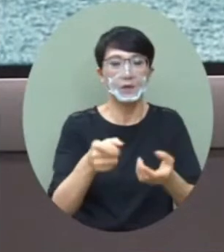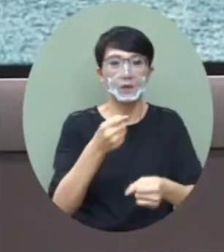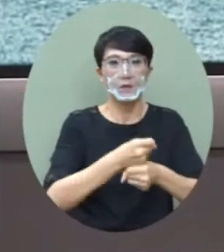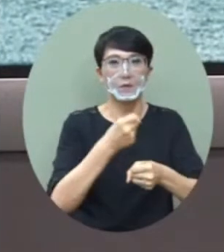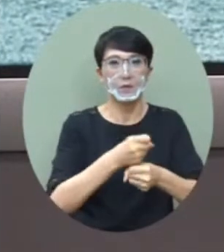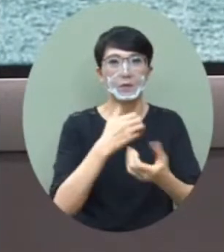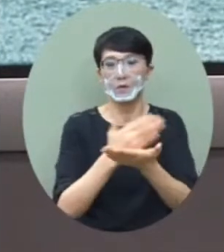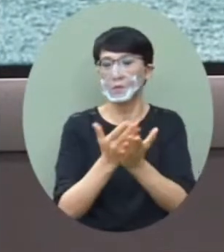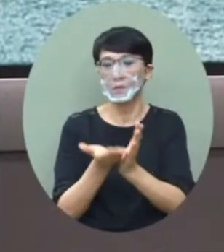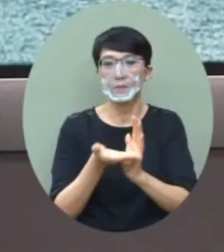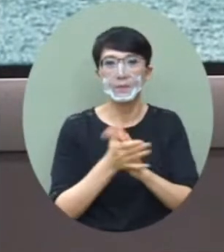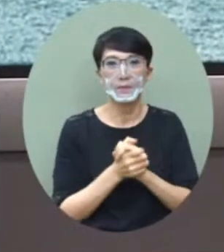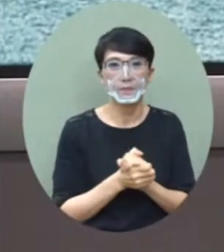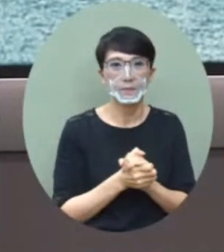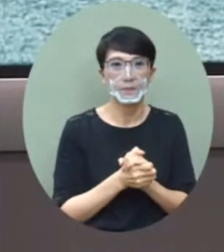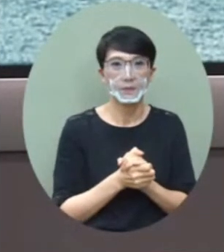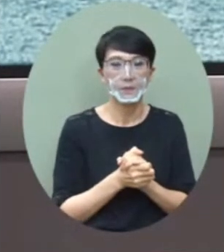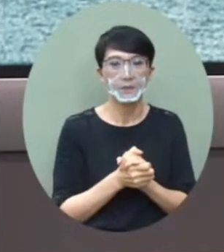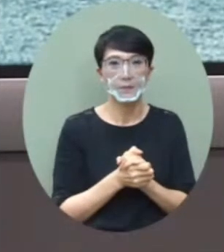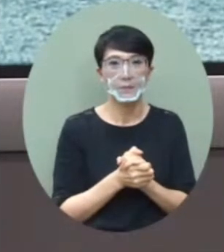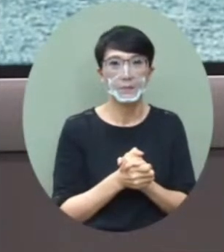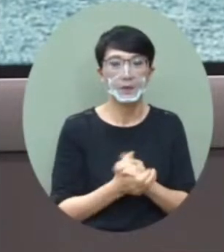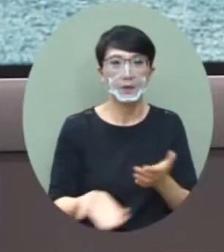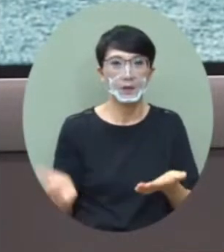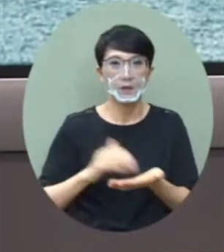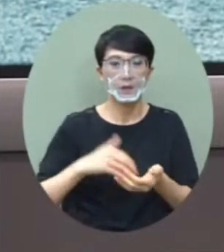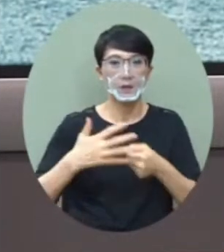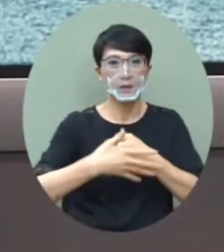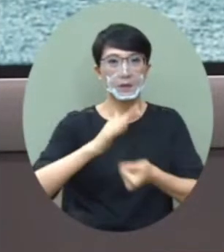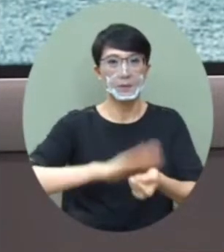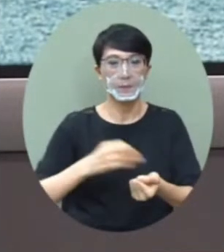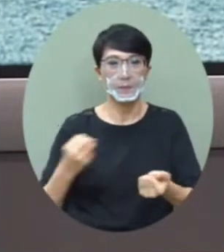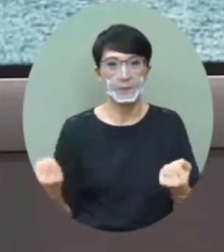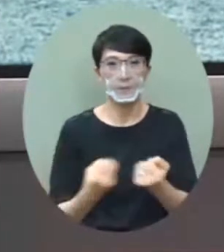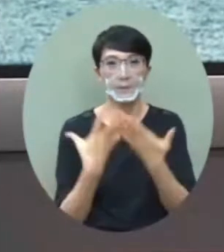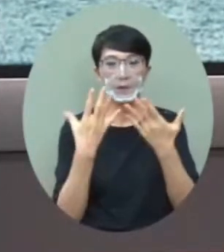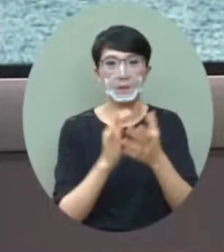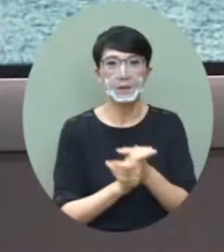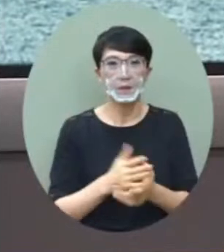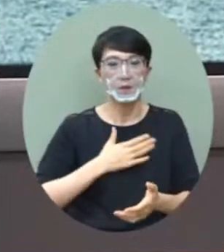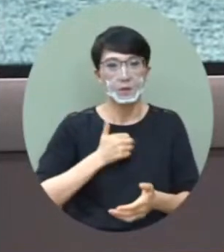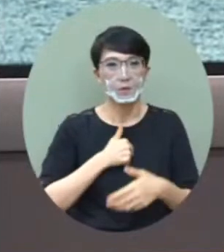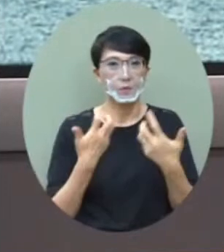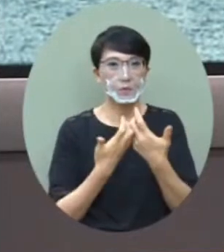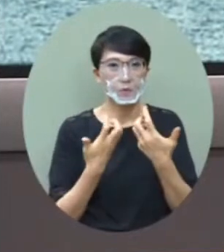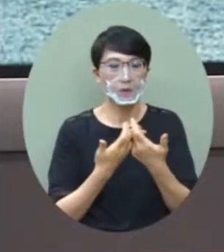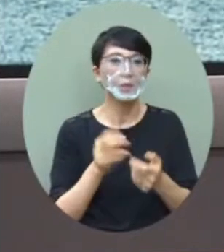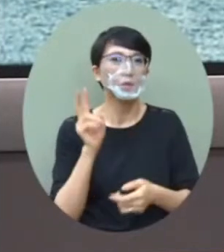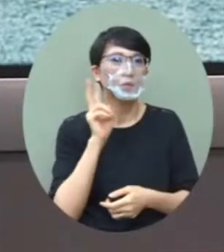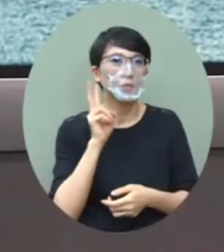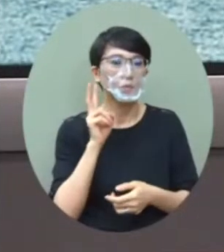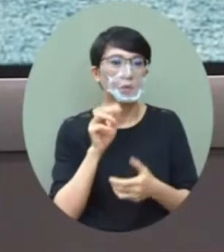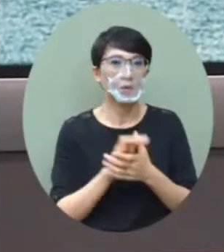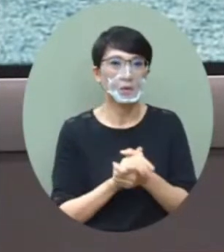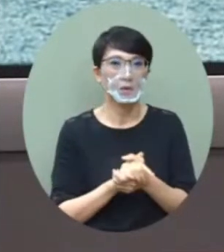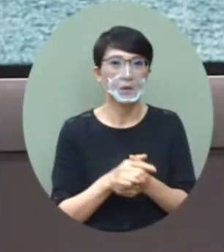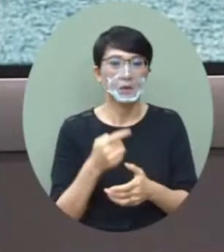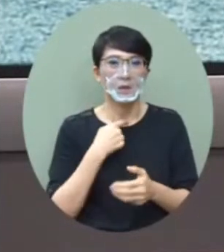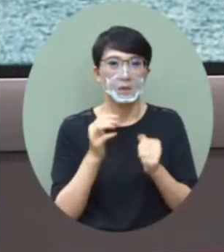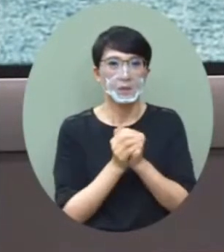and death certificates had to be issued, and support was needed with cremation,